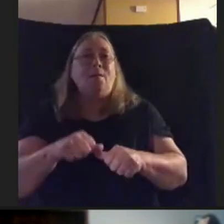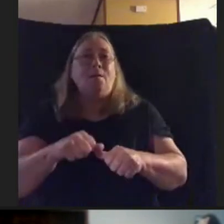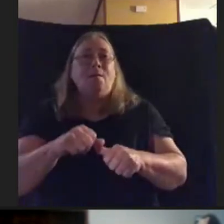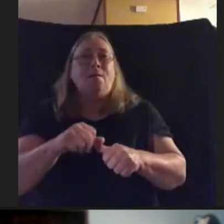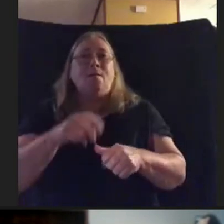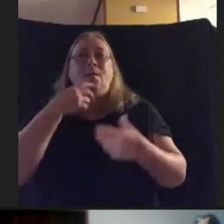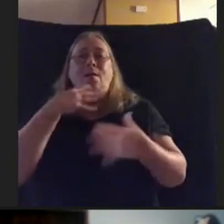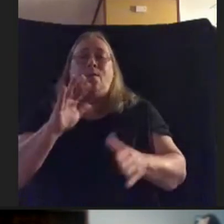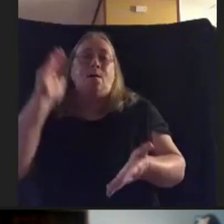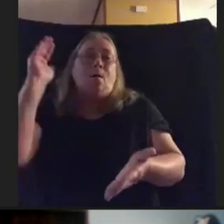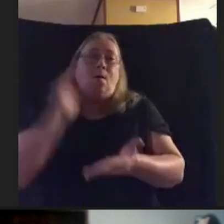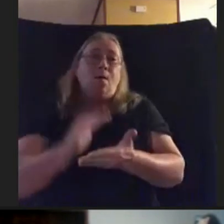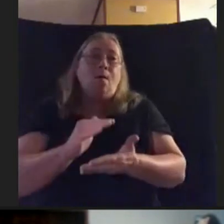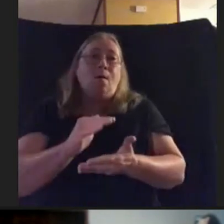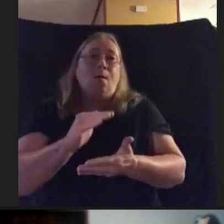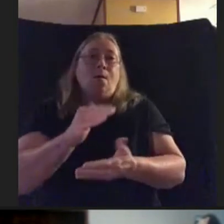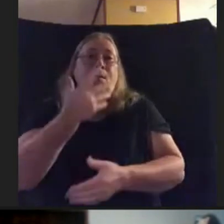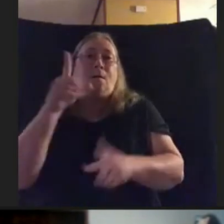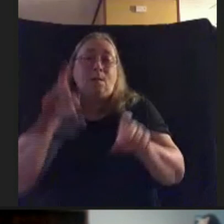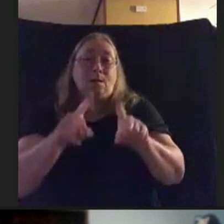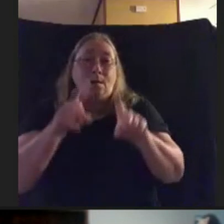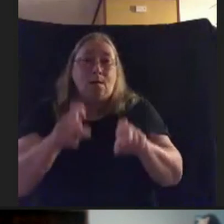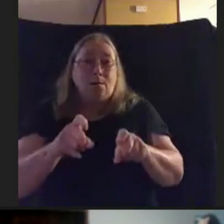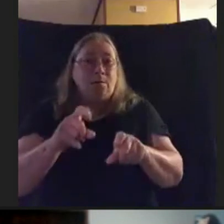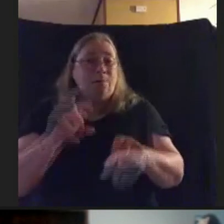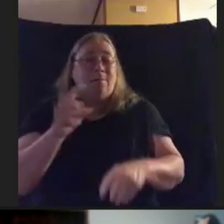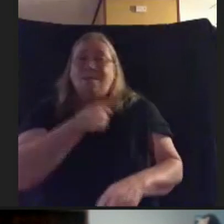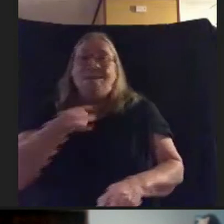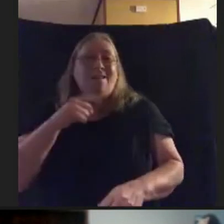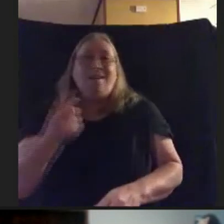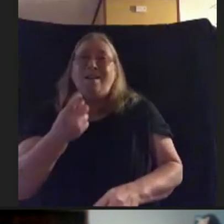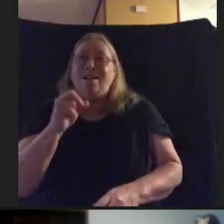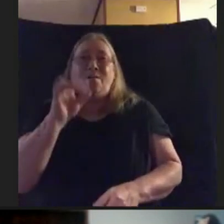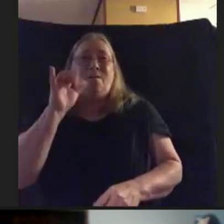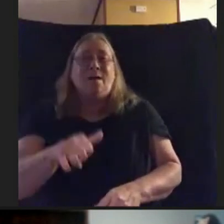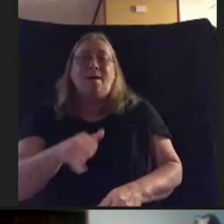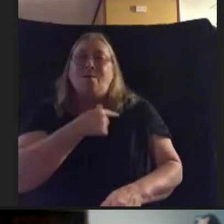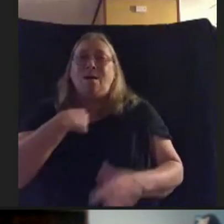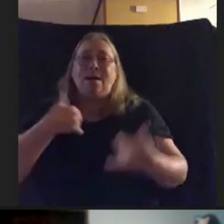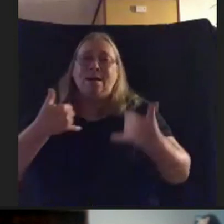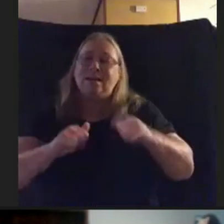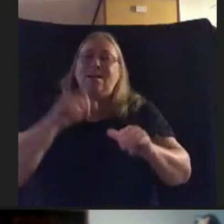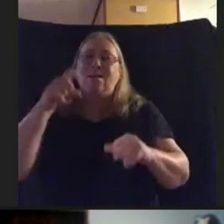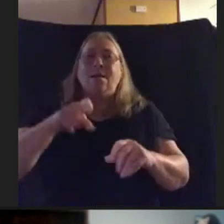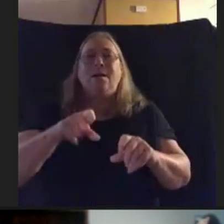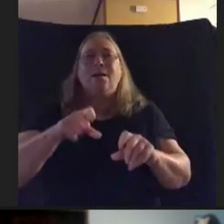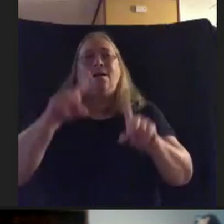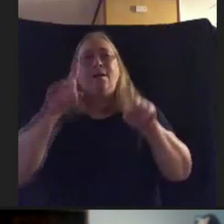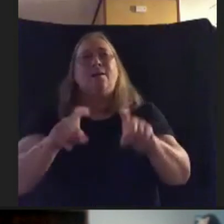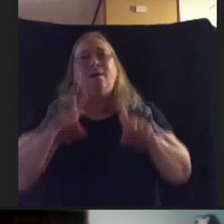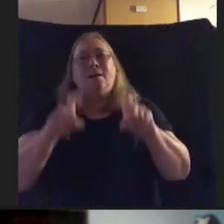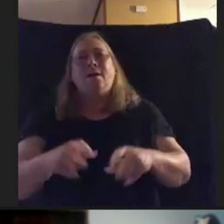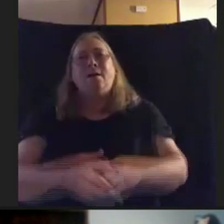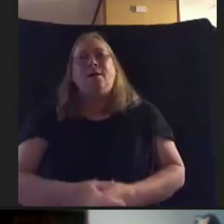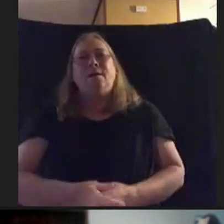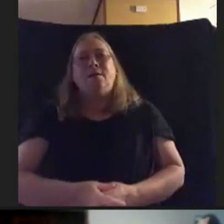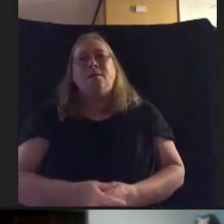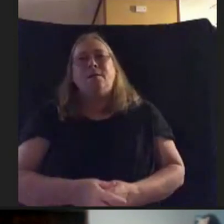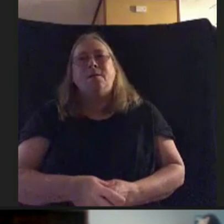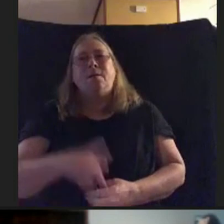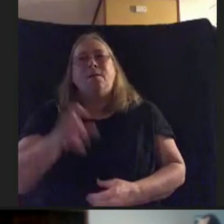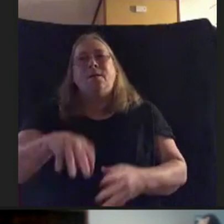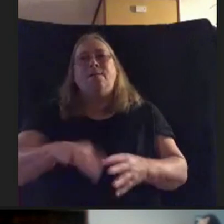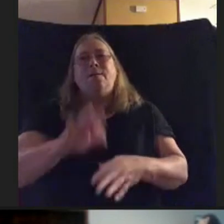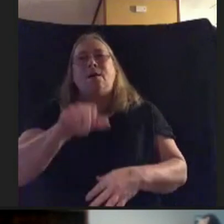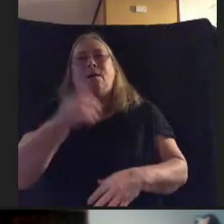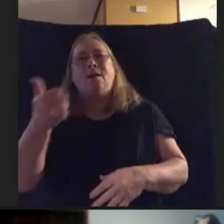testing activities, we just really couldn't do that and meet the demand for testing in the city of Jackson. We had to find another location, and it just took a little